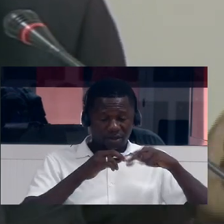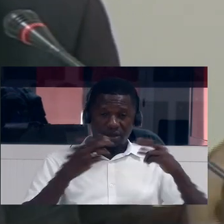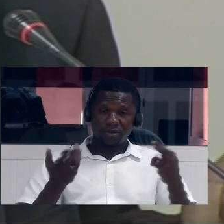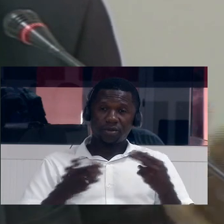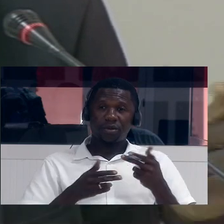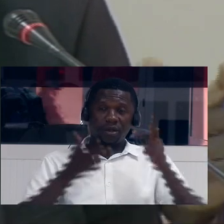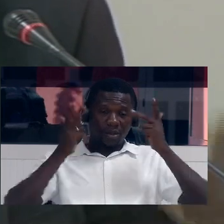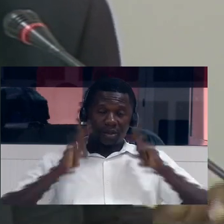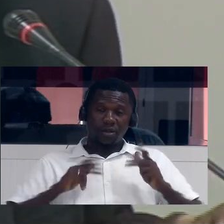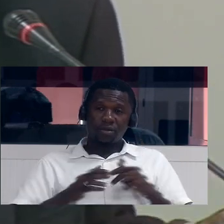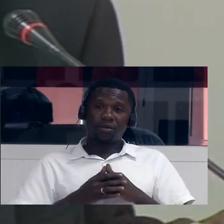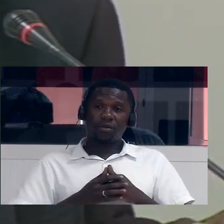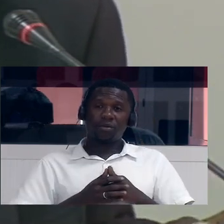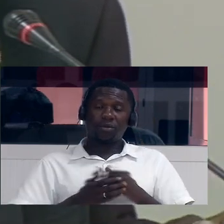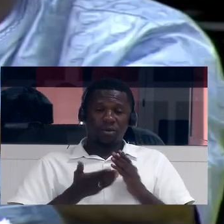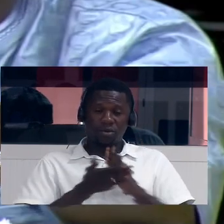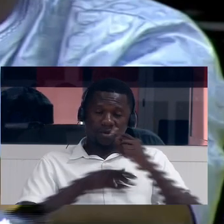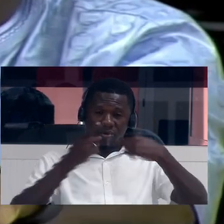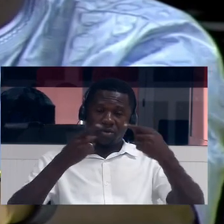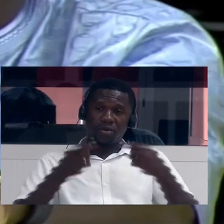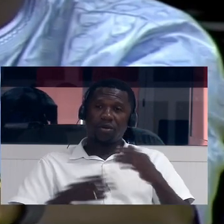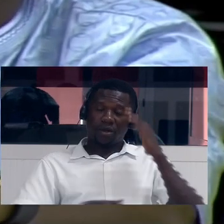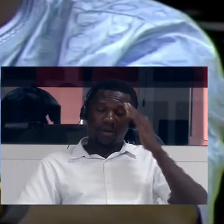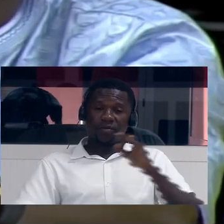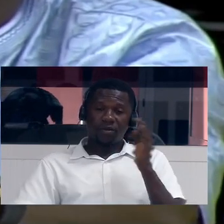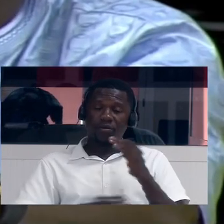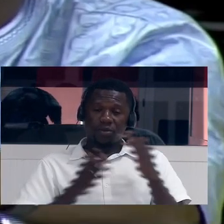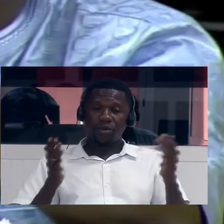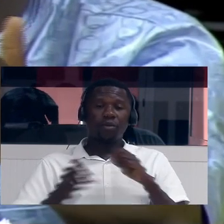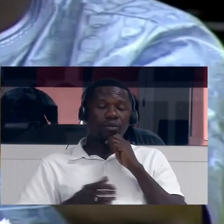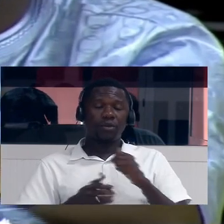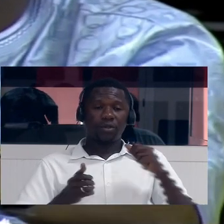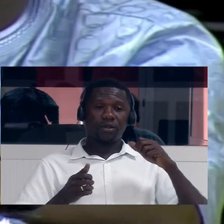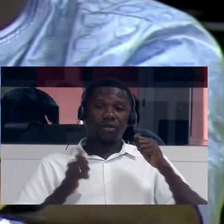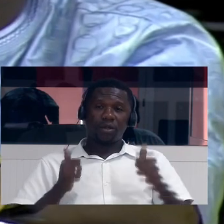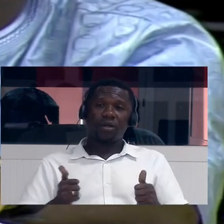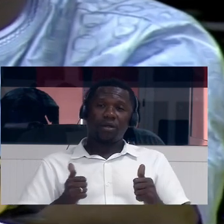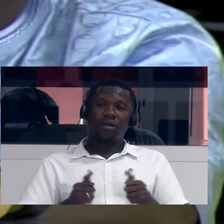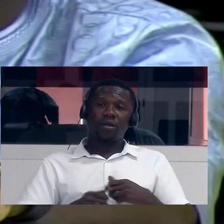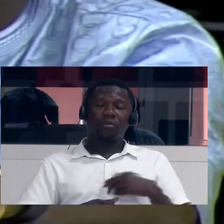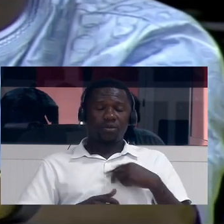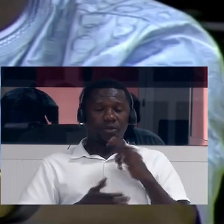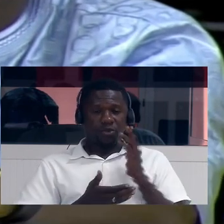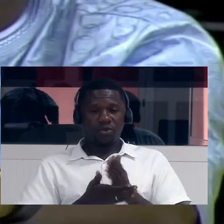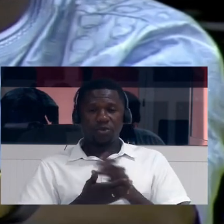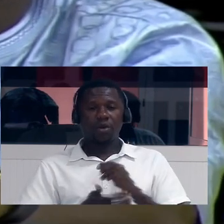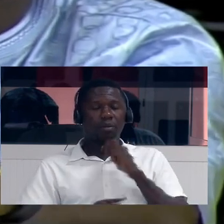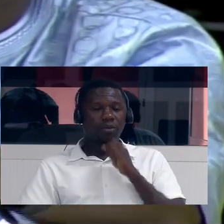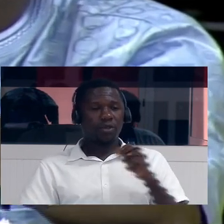Council, you wanted the matter. Can we continue? Yes, thank you very much, Mr. Chair. I am sure Mr. King